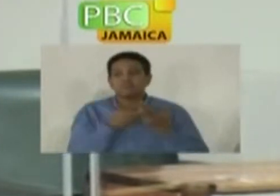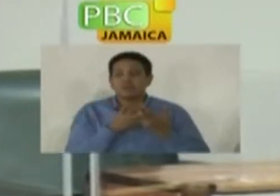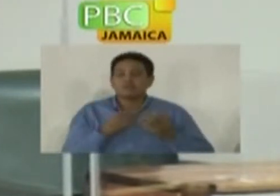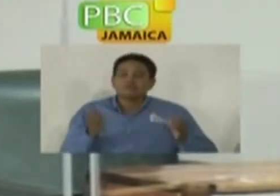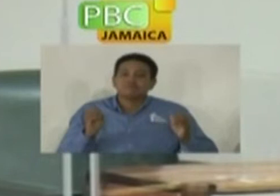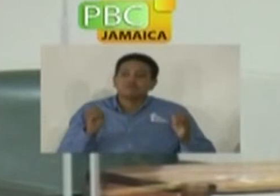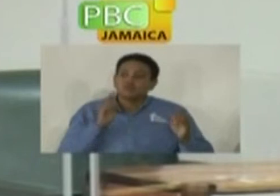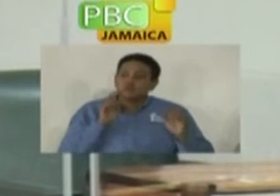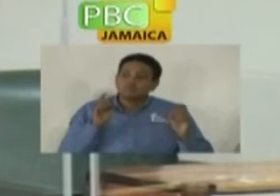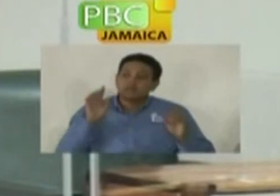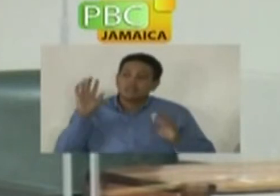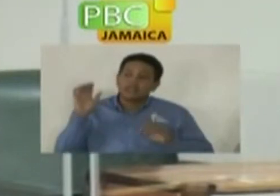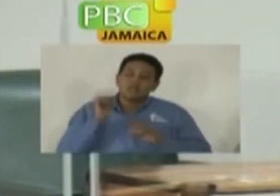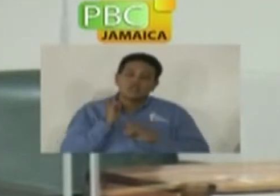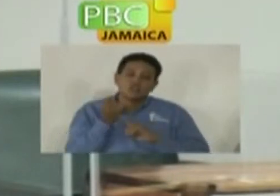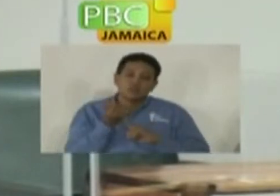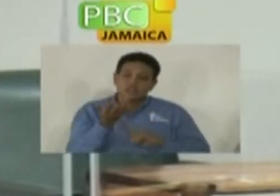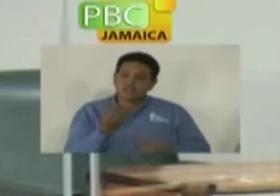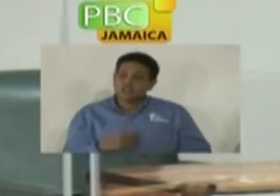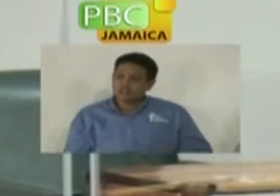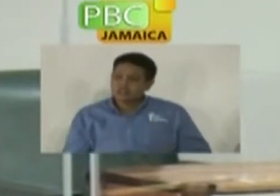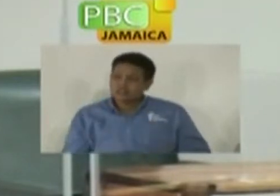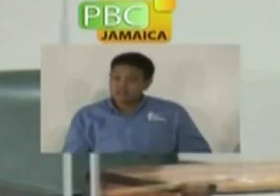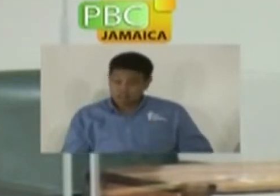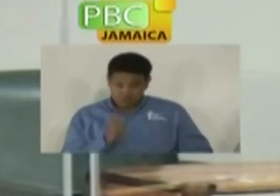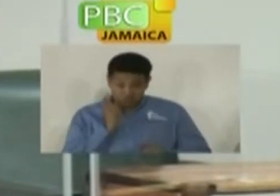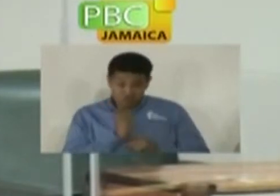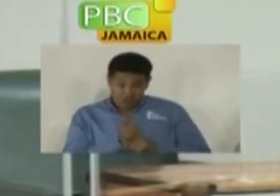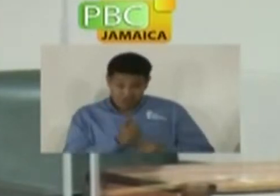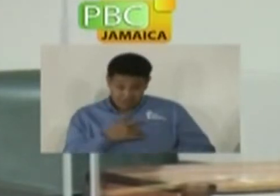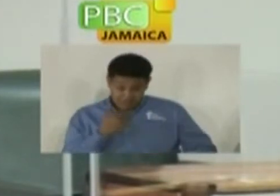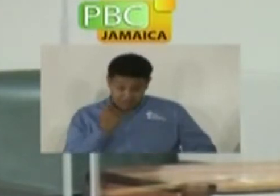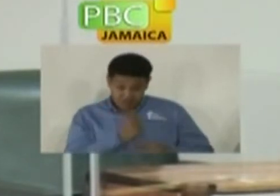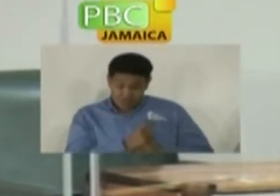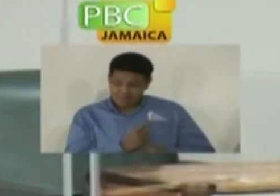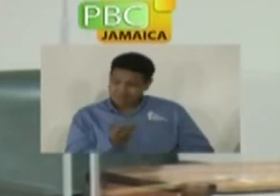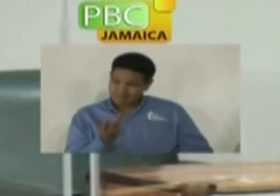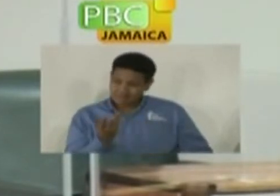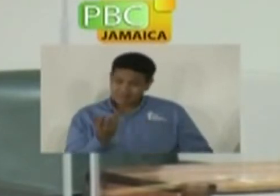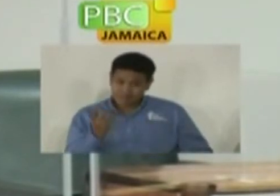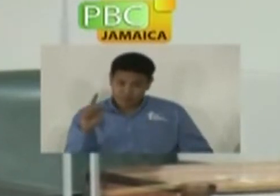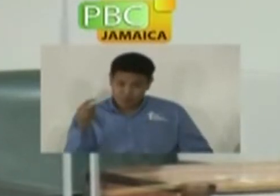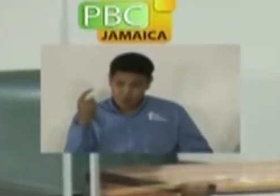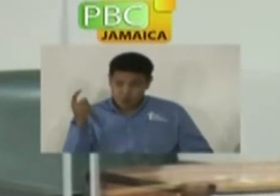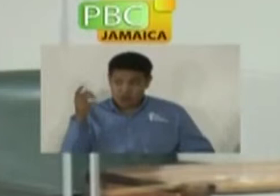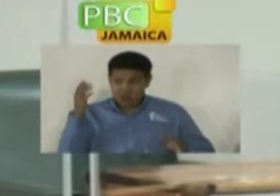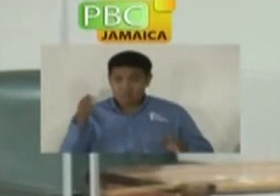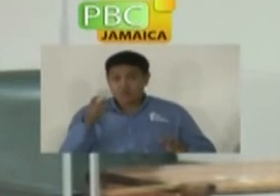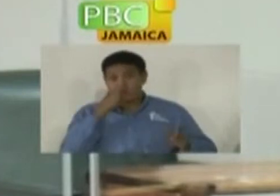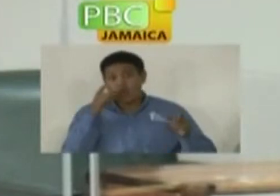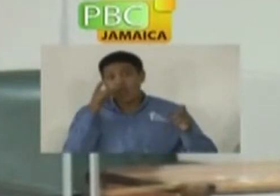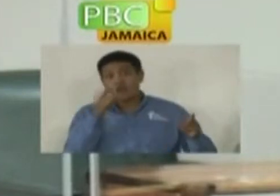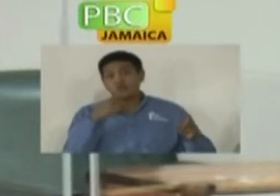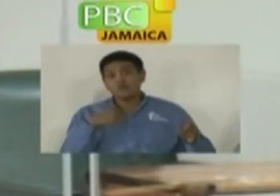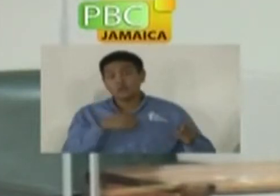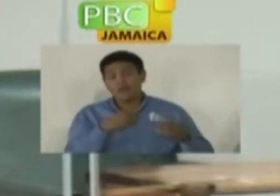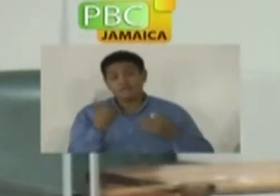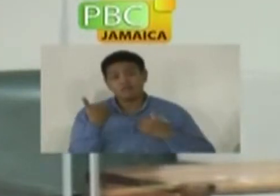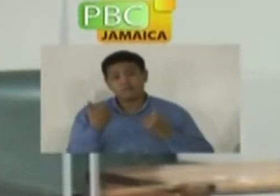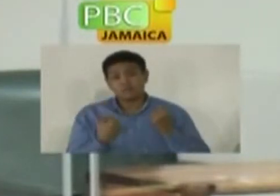deal with their situation. Can that be right, Mr. President? Is it only the accused that we have a responsibility